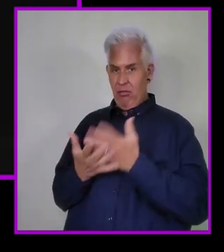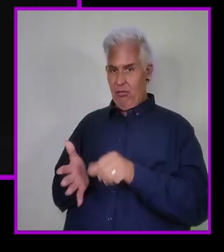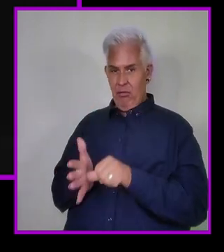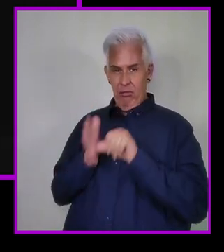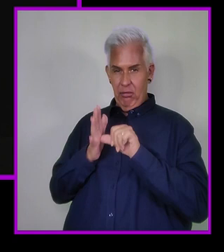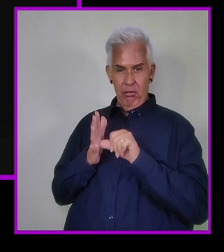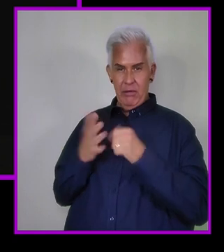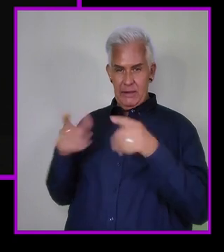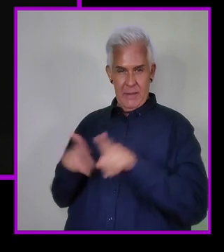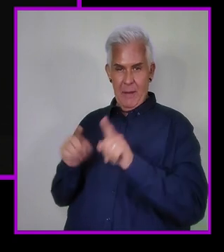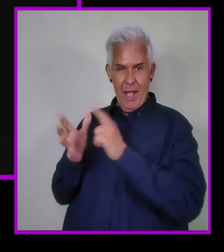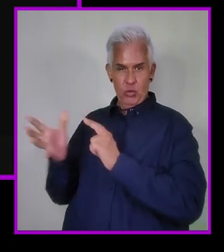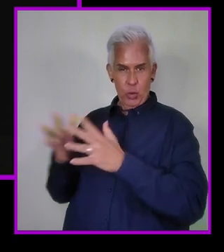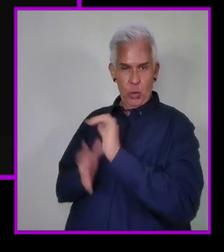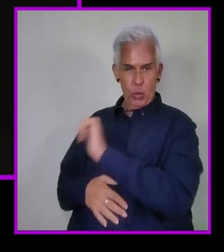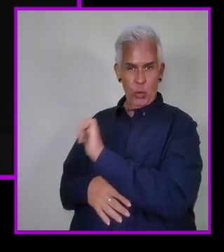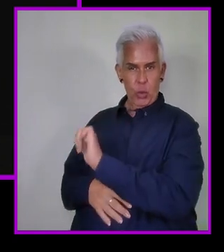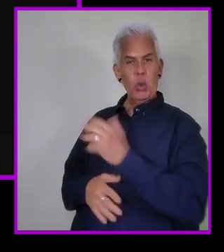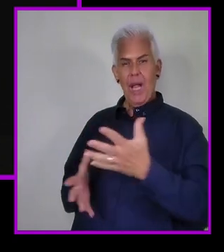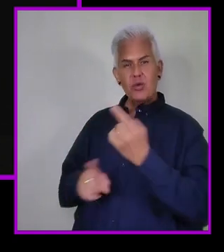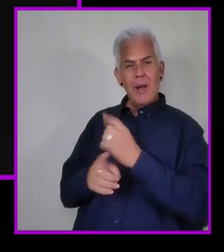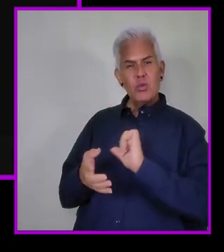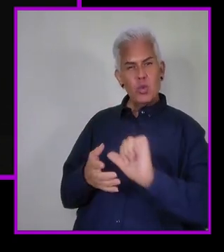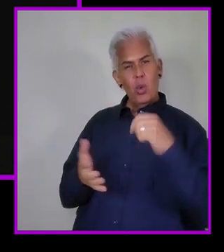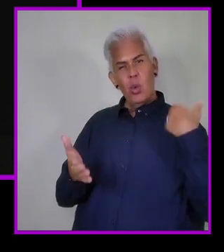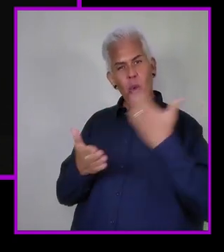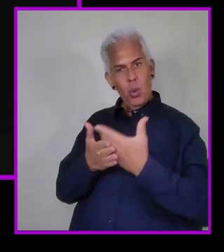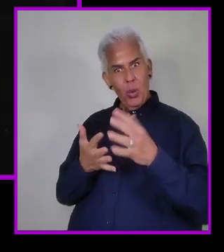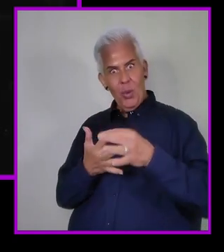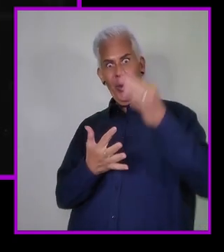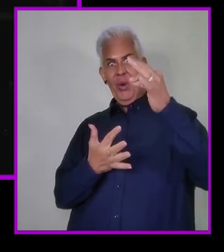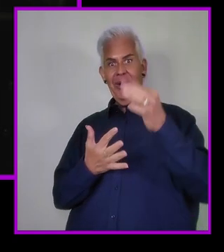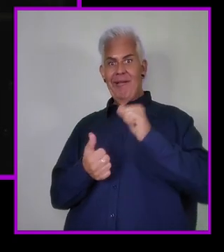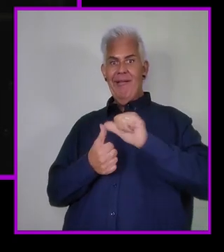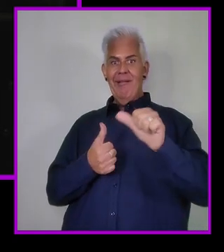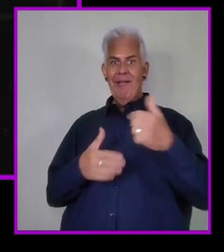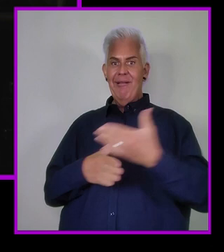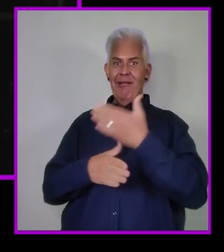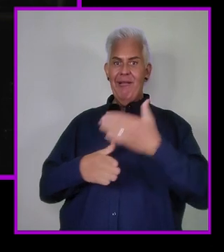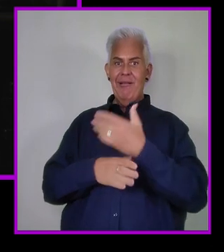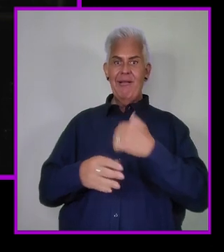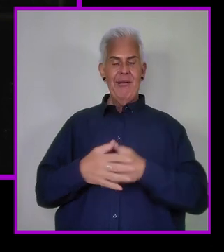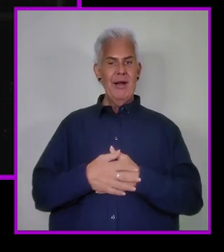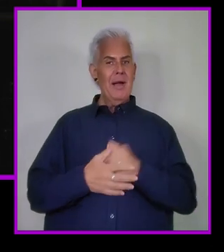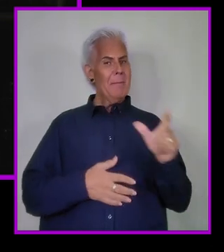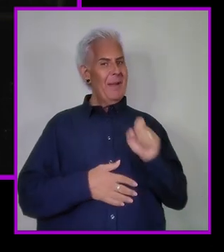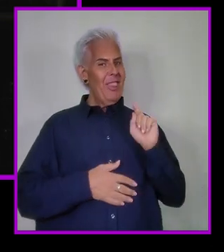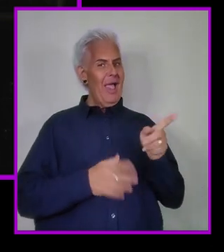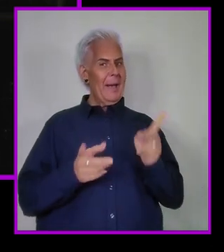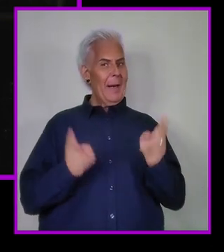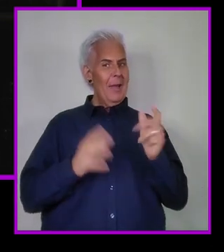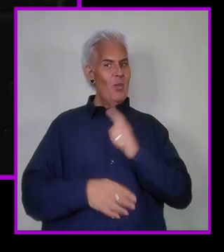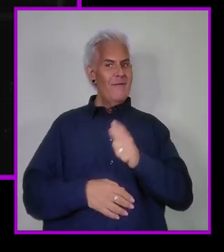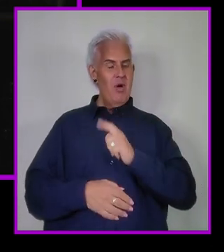as Andrew's. Can you tell us a little bit about your career highlights so far? Yeah, well, I think the reason why I chose that one is I think it